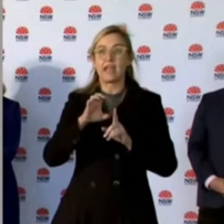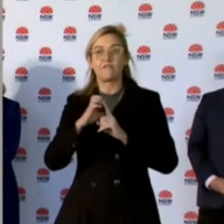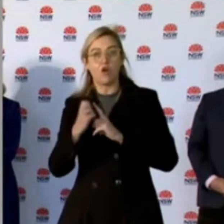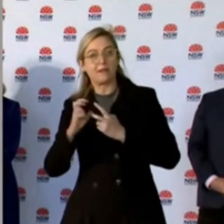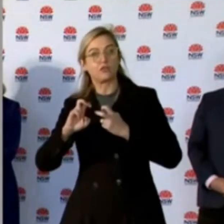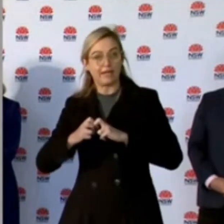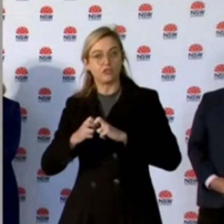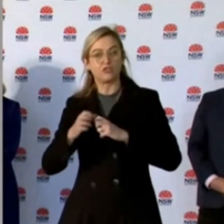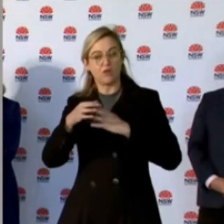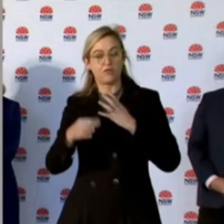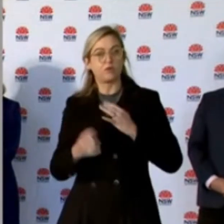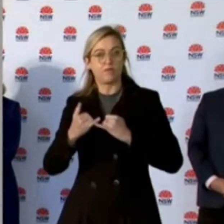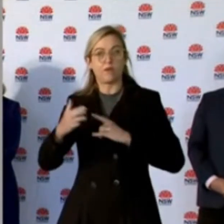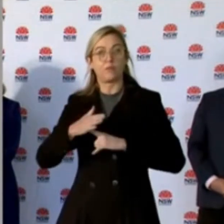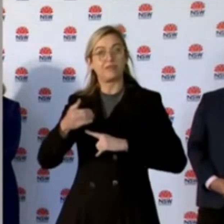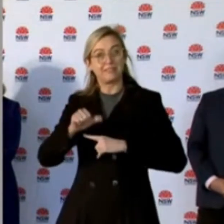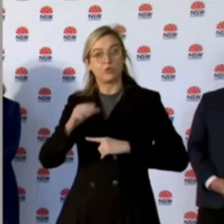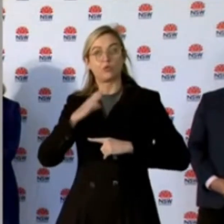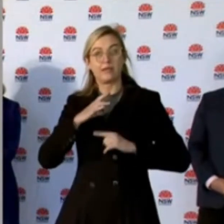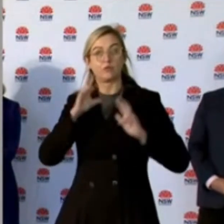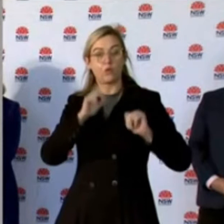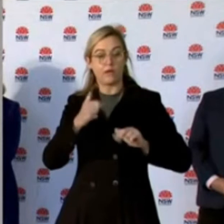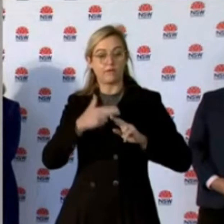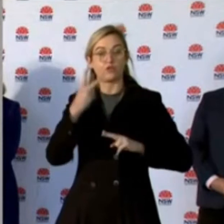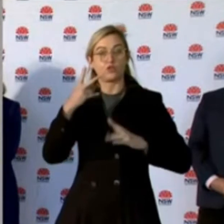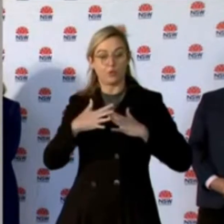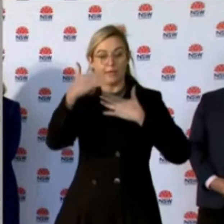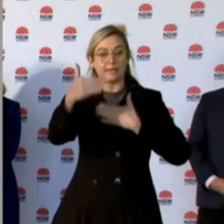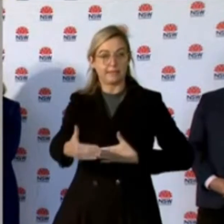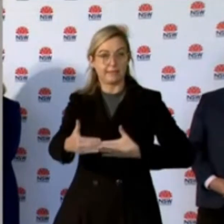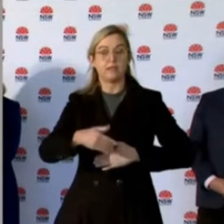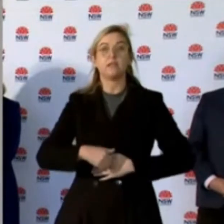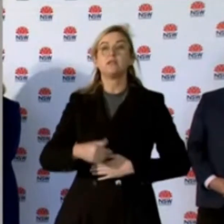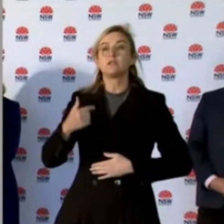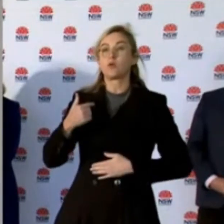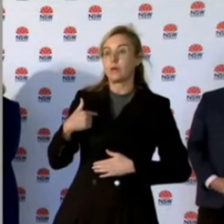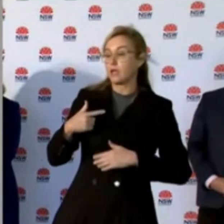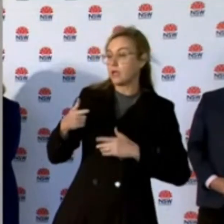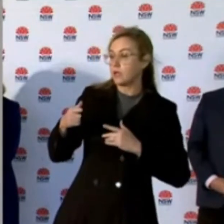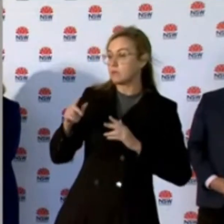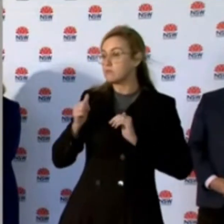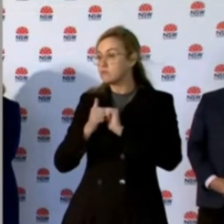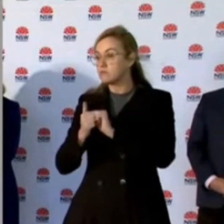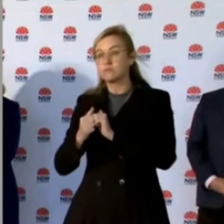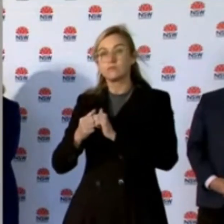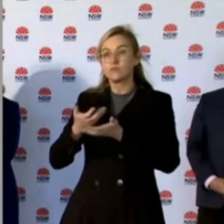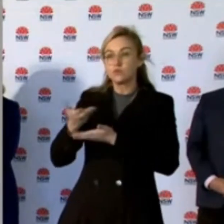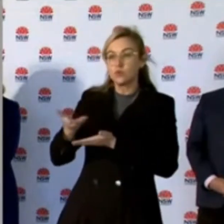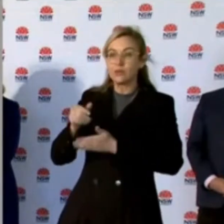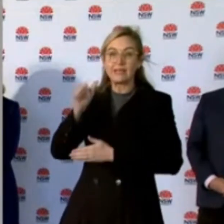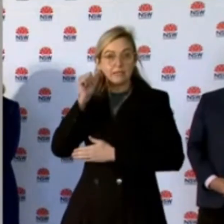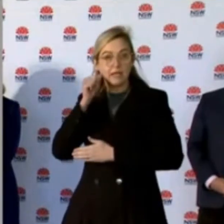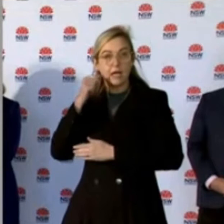need to be dealt with during this period. We have engaged very closely with the construction sector throughout yesterday, and that will